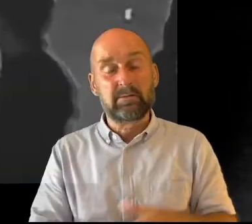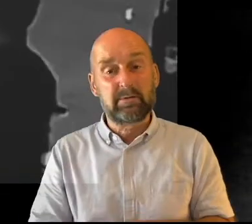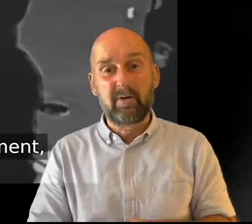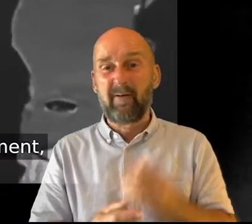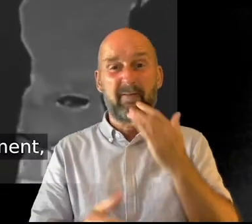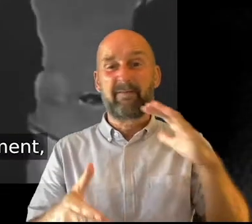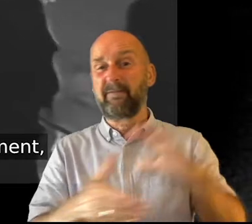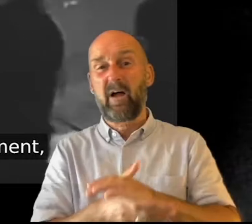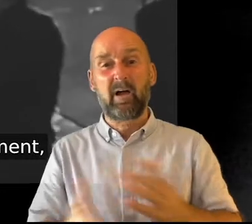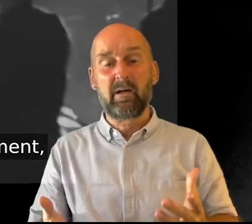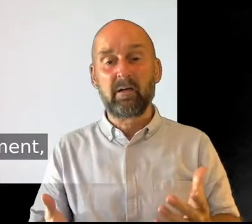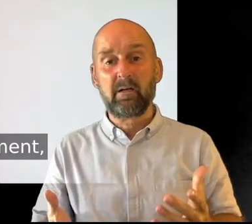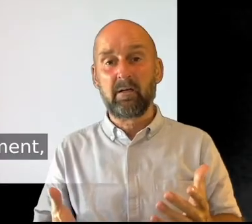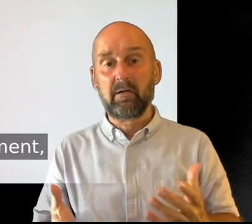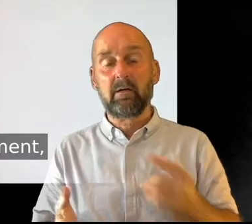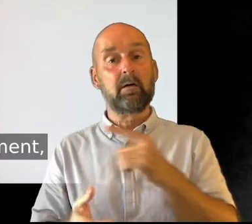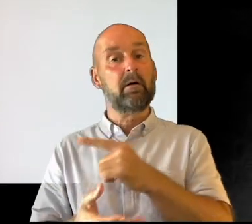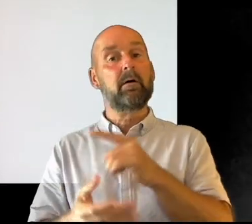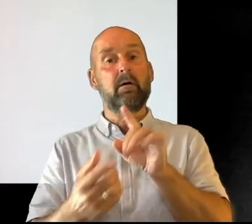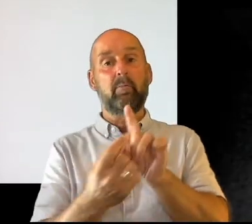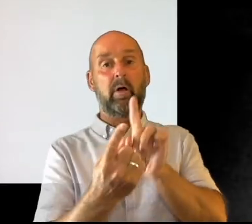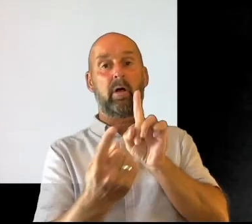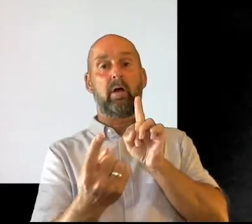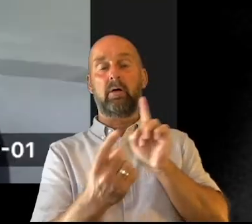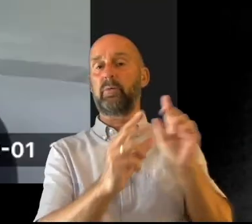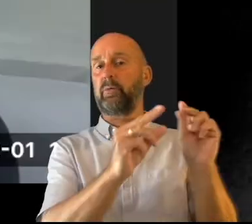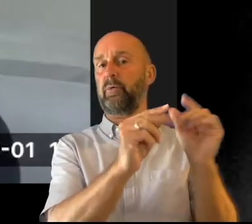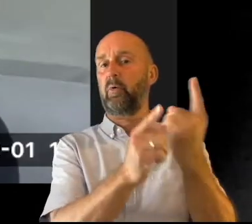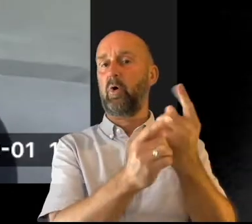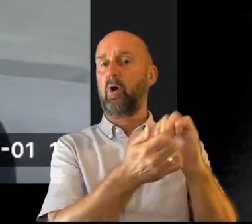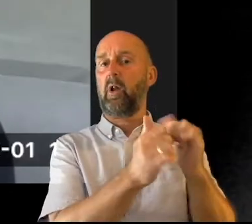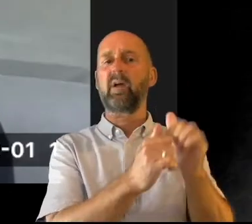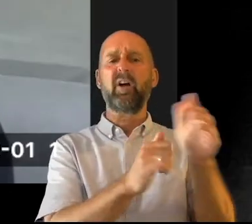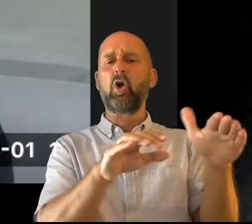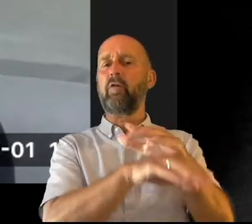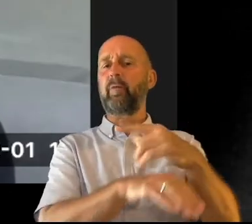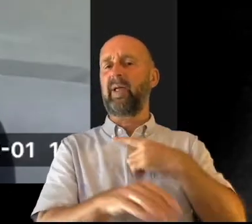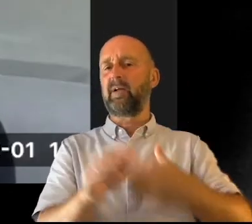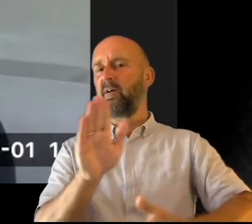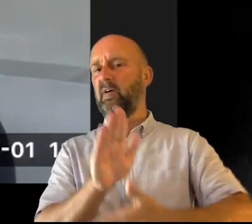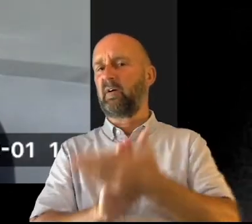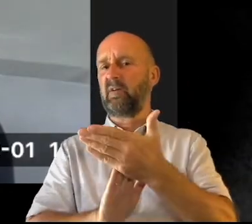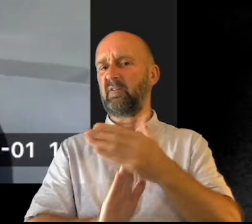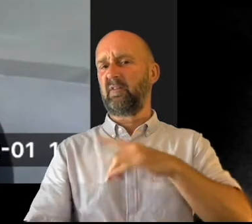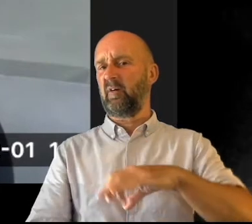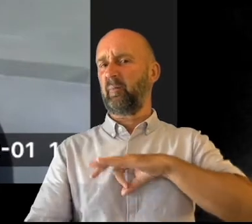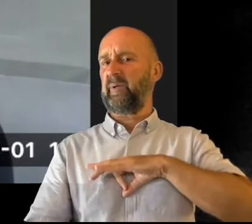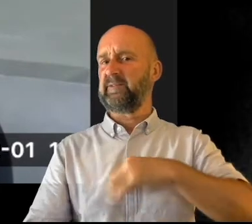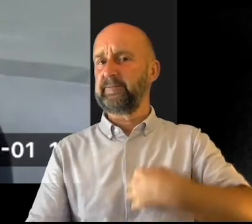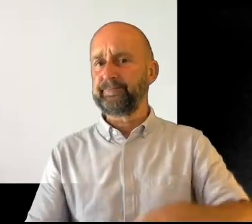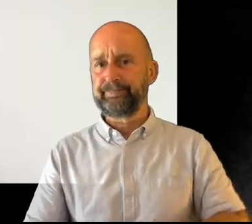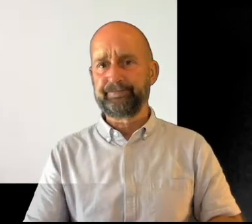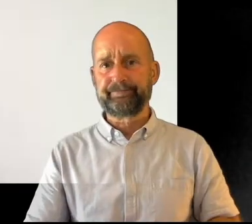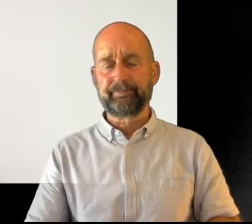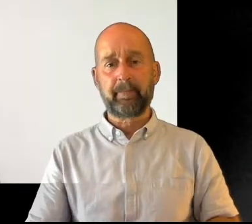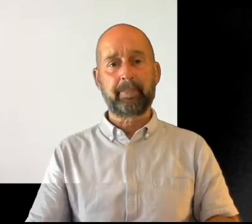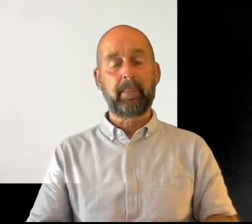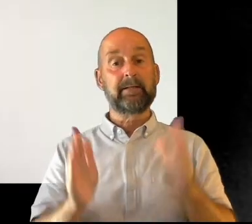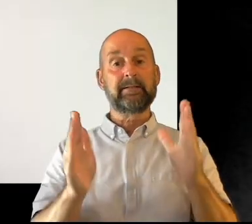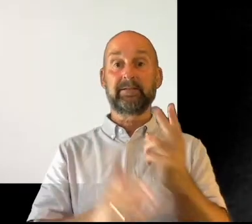Fuck. Kwame breaks away from her for a moment, speaks to a colleague. Cover me for a sec, bud. I'm going for the piss.